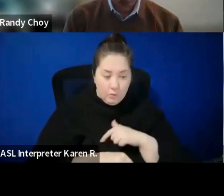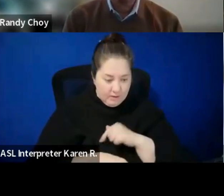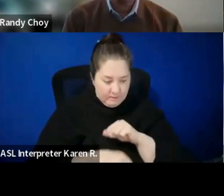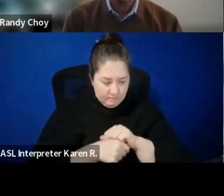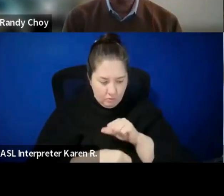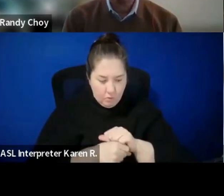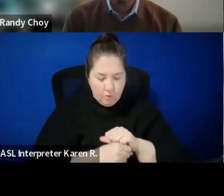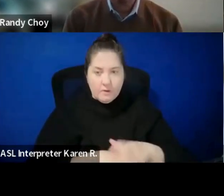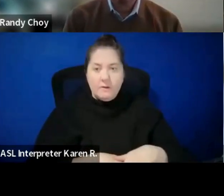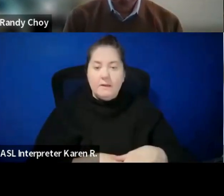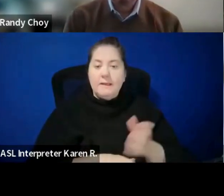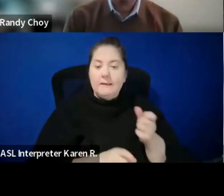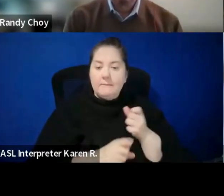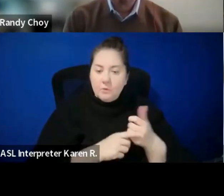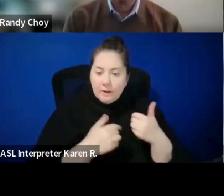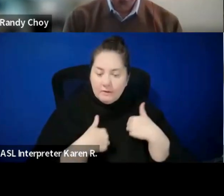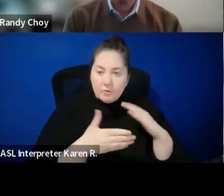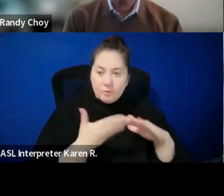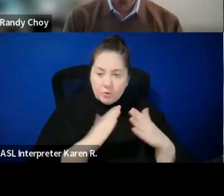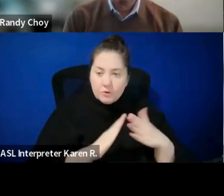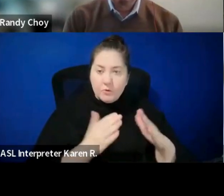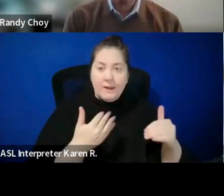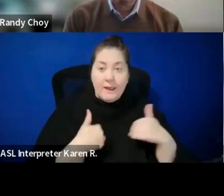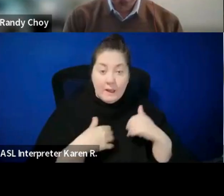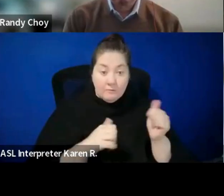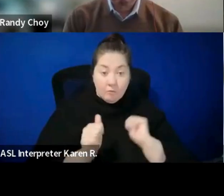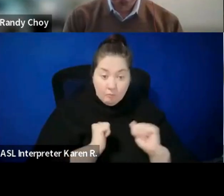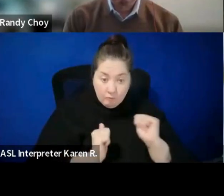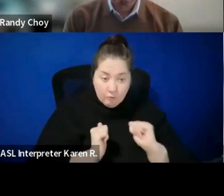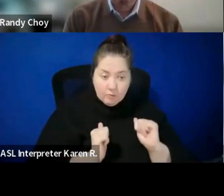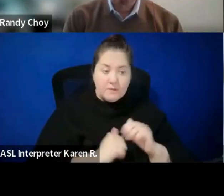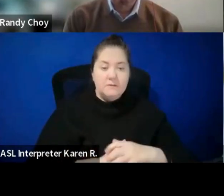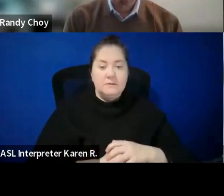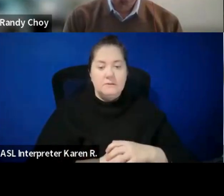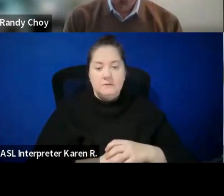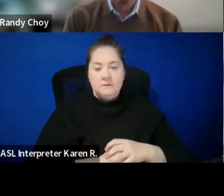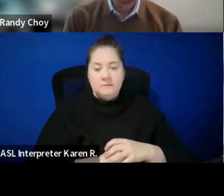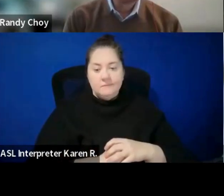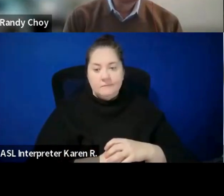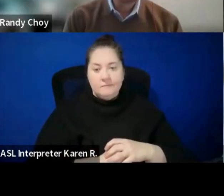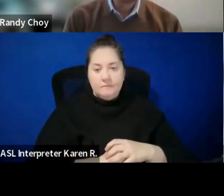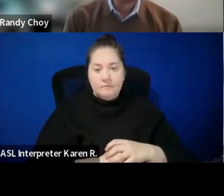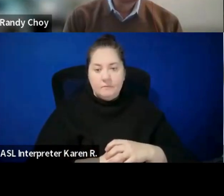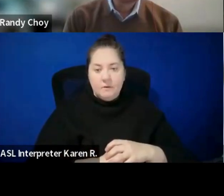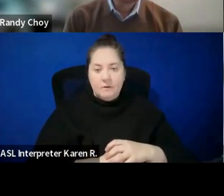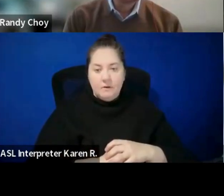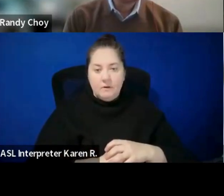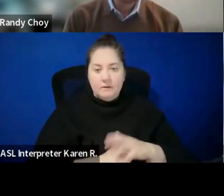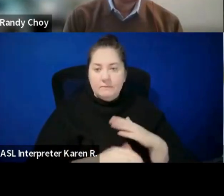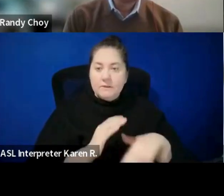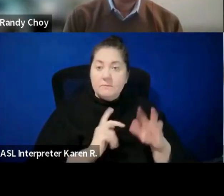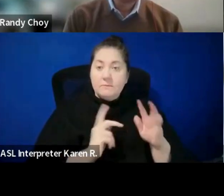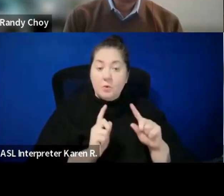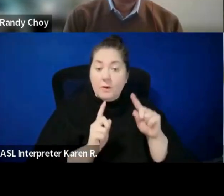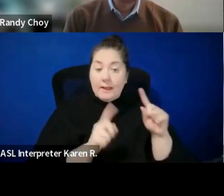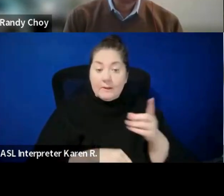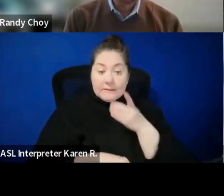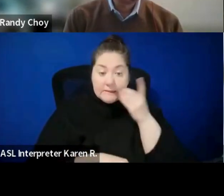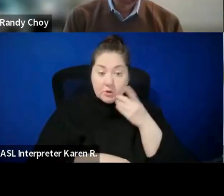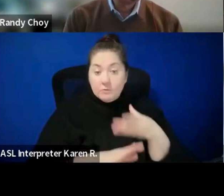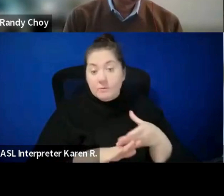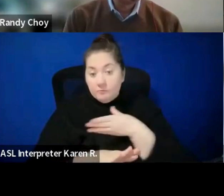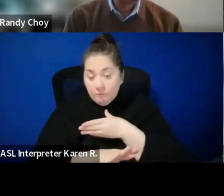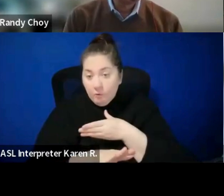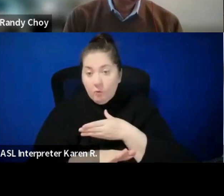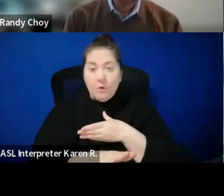the impact we have on our community when we hold performances. That's based on people going out to dinner and then they